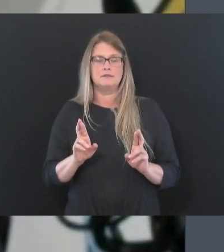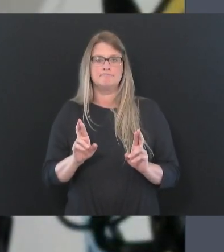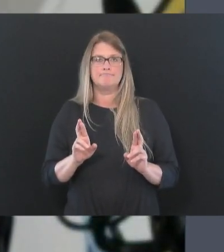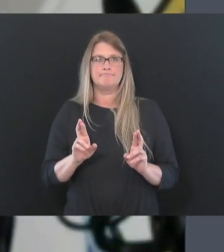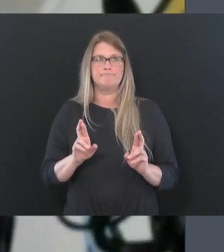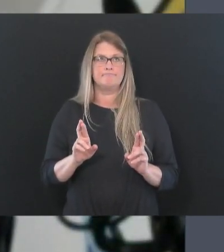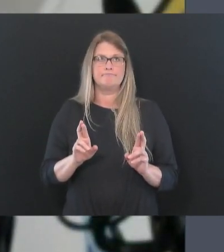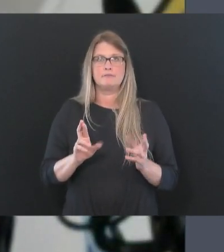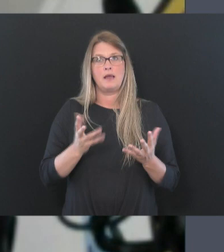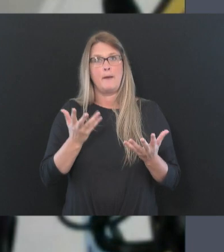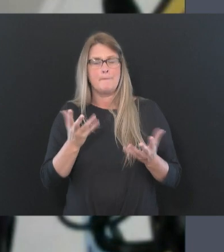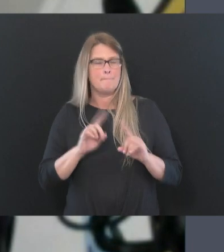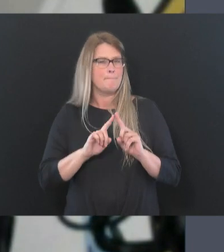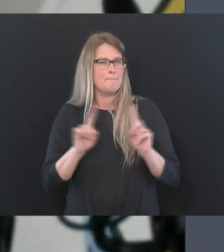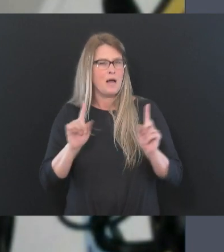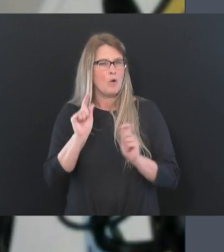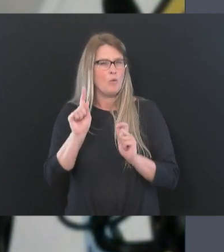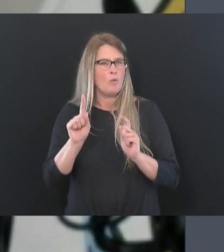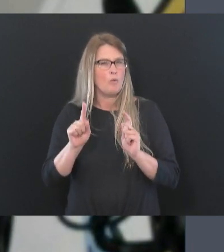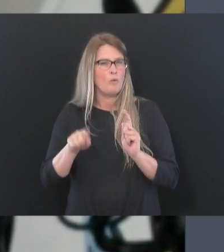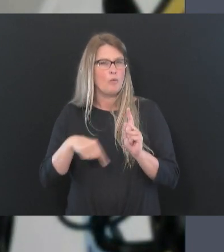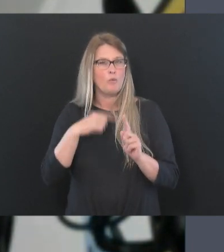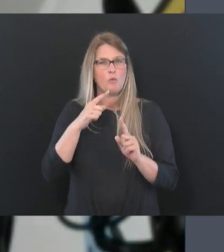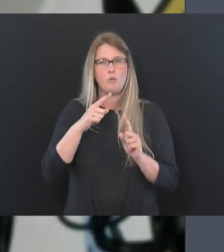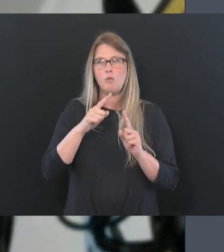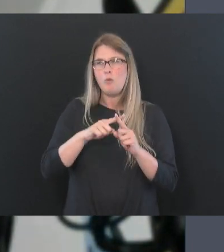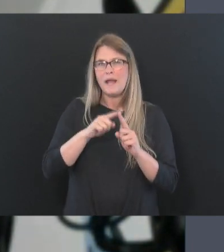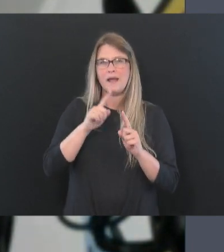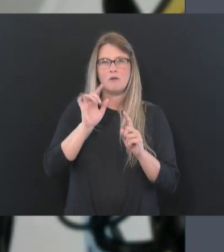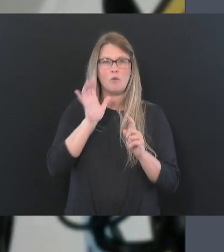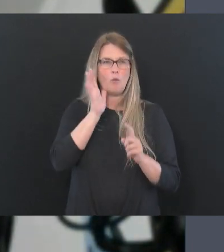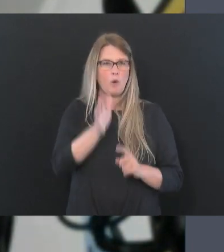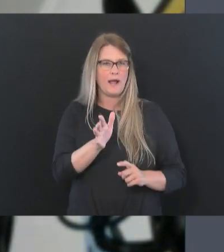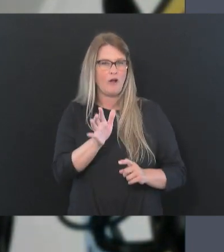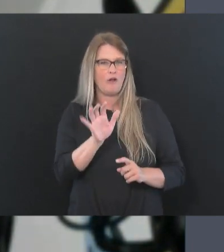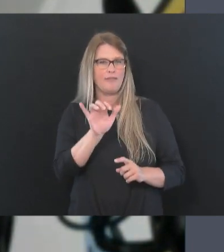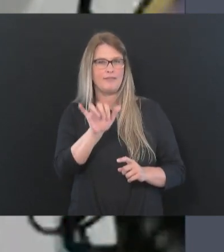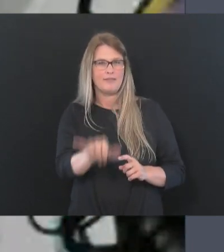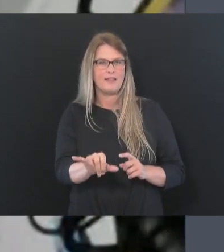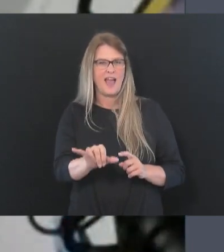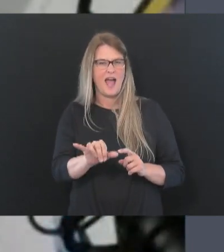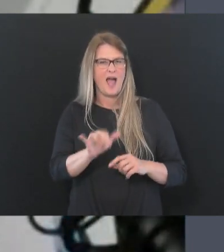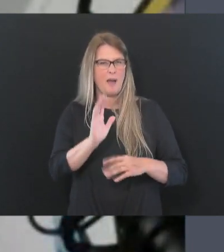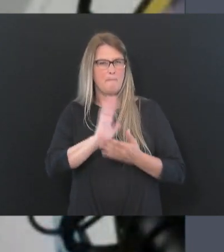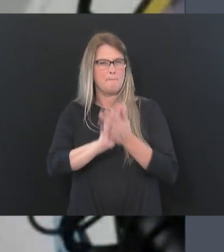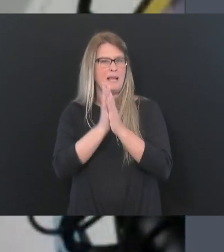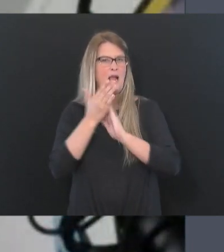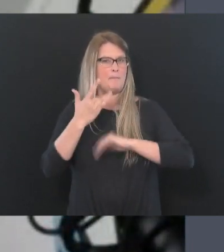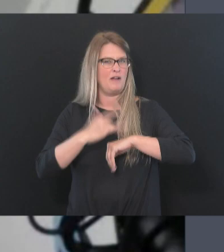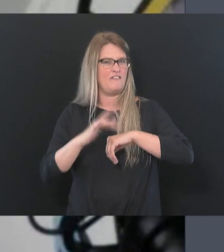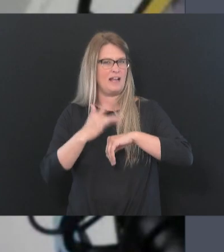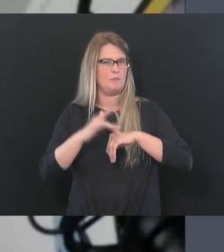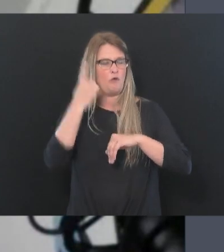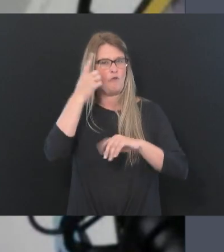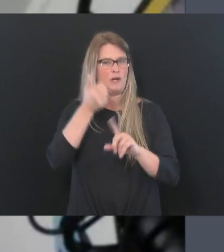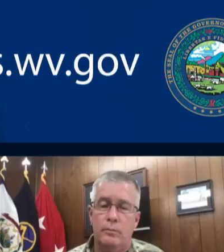landing page. But when exactly, do we have a timeline for when that's going to be made available for self-employed?